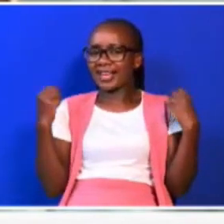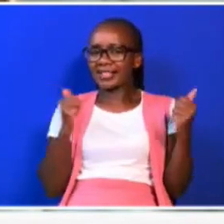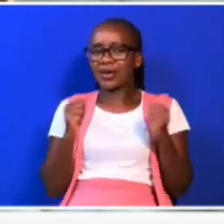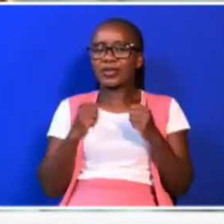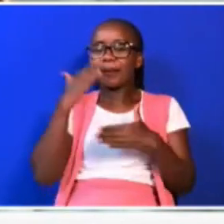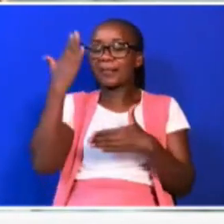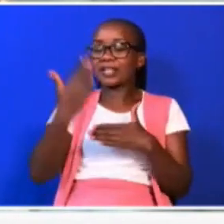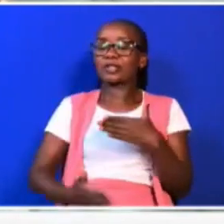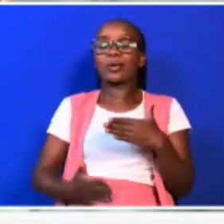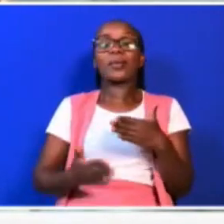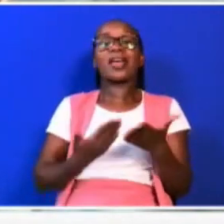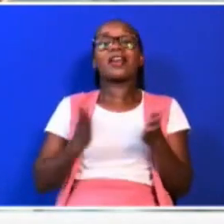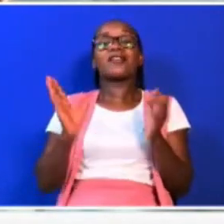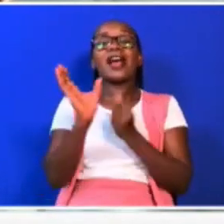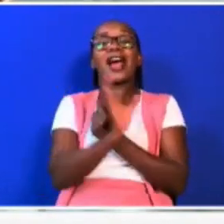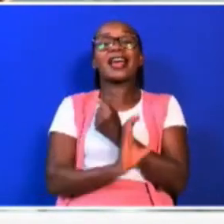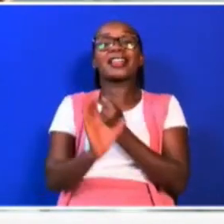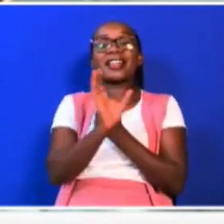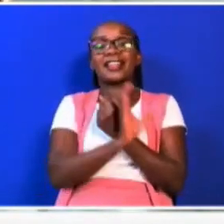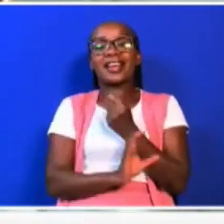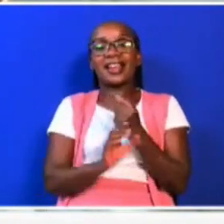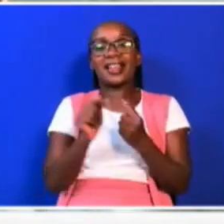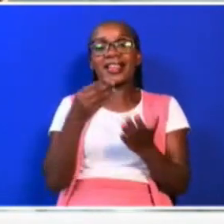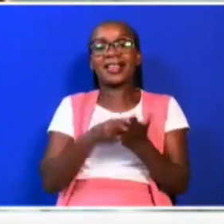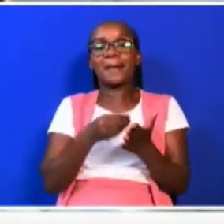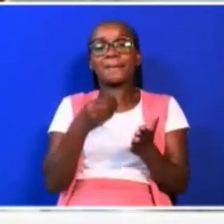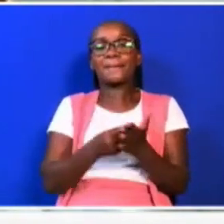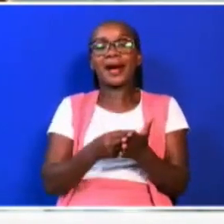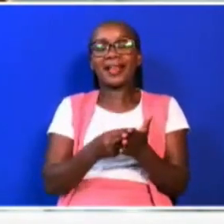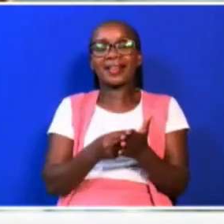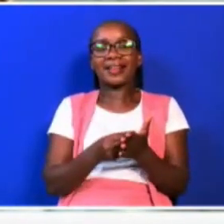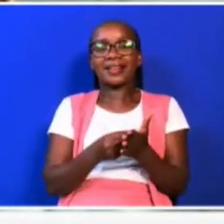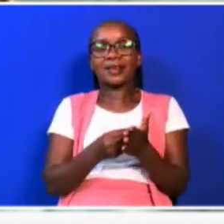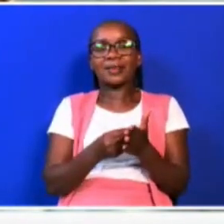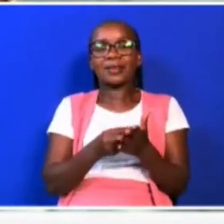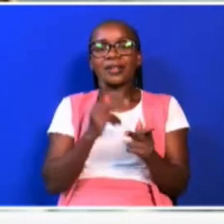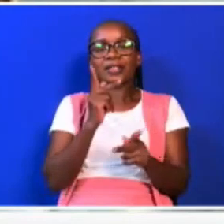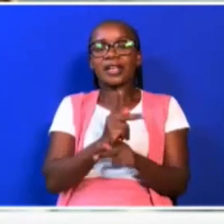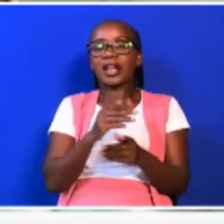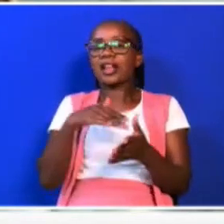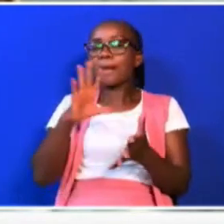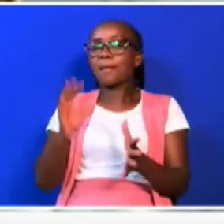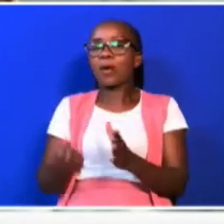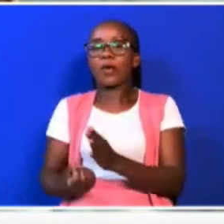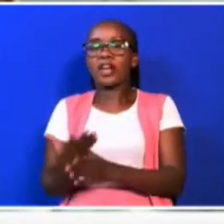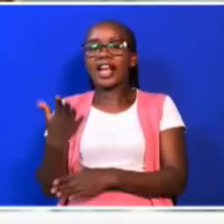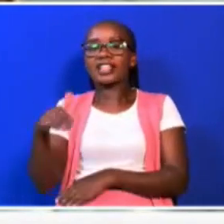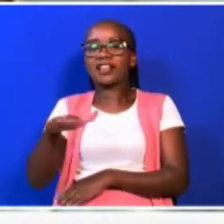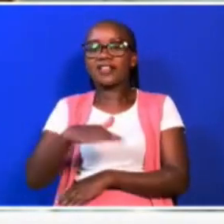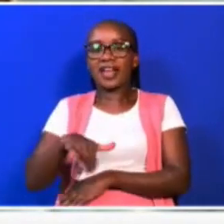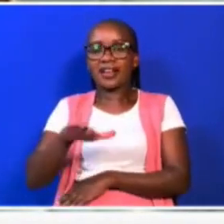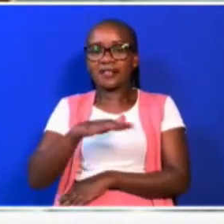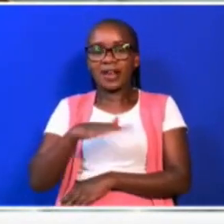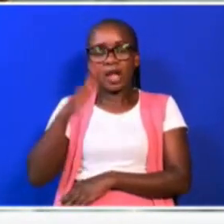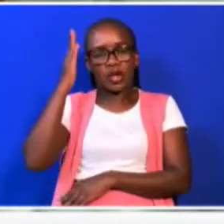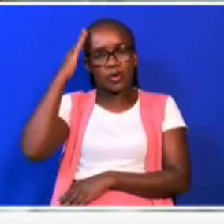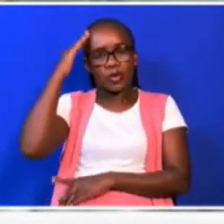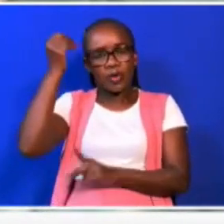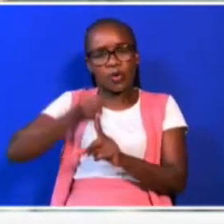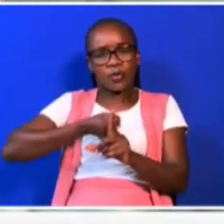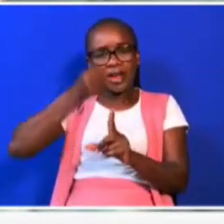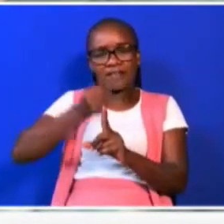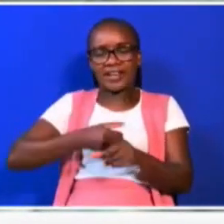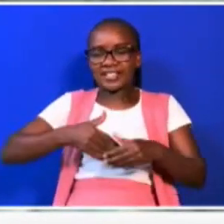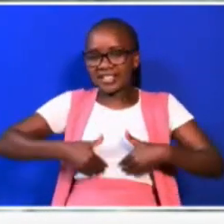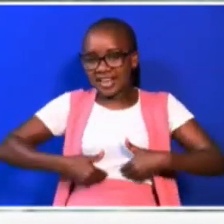been stopped all across the country. That money could still be channeled in a more productive environment. You know, we are fighting